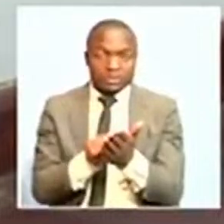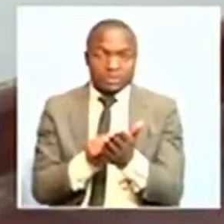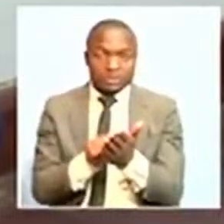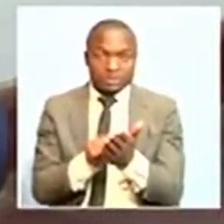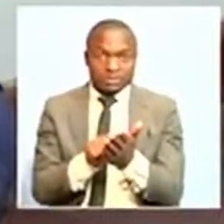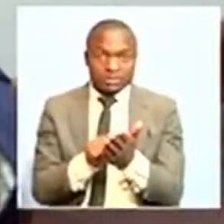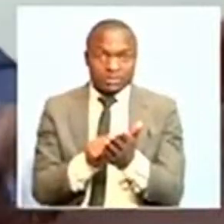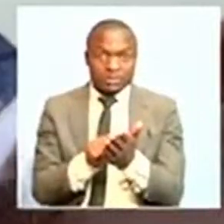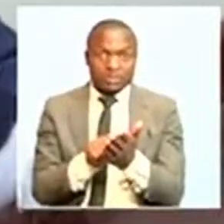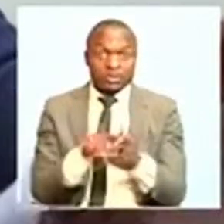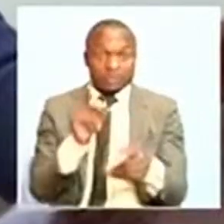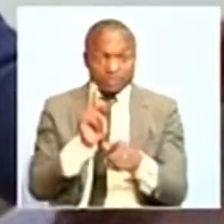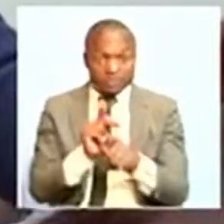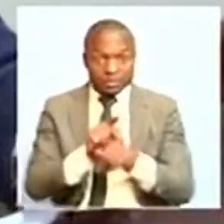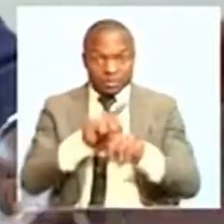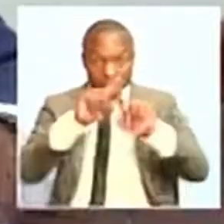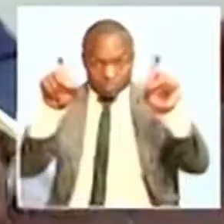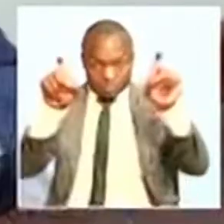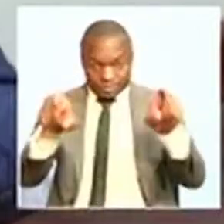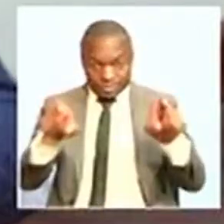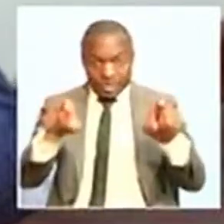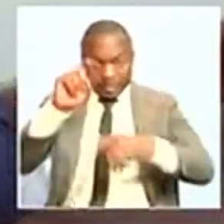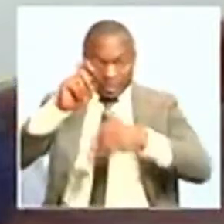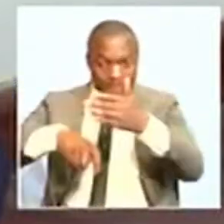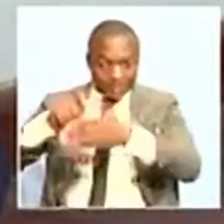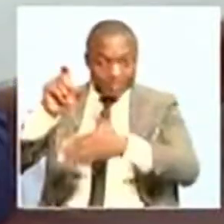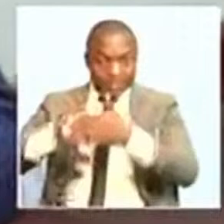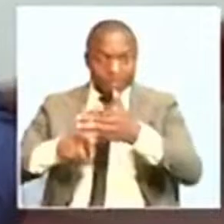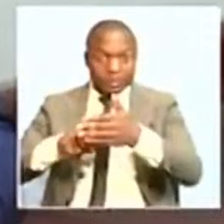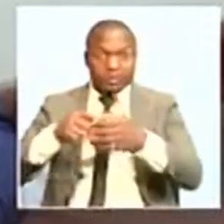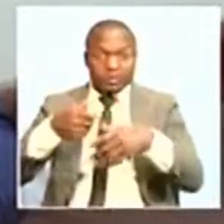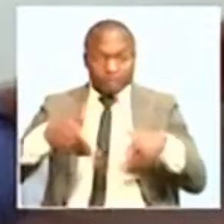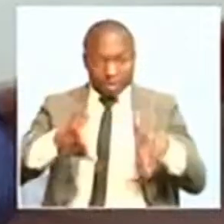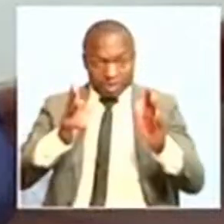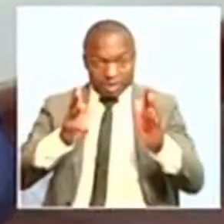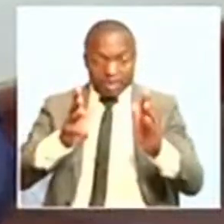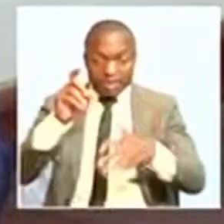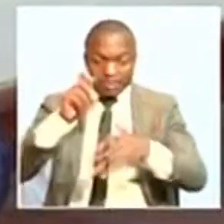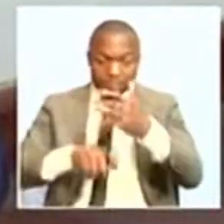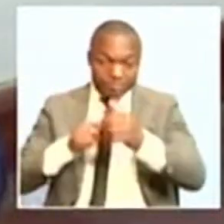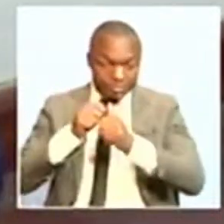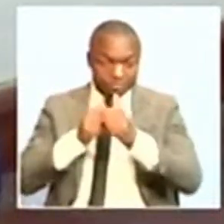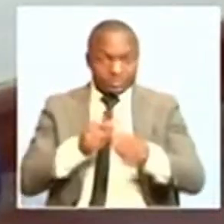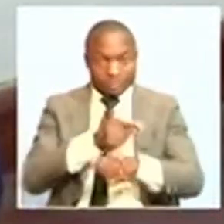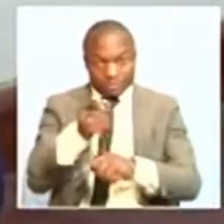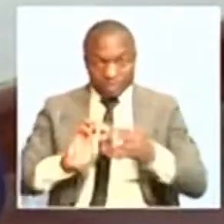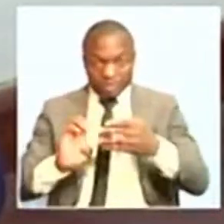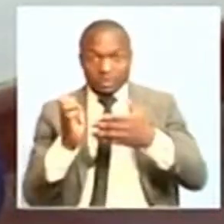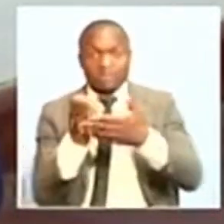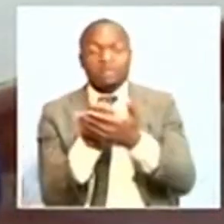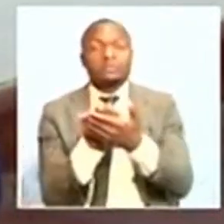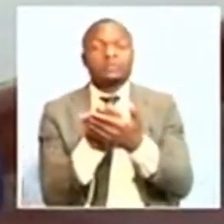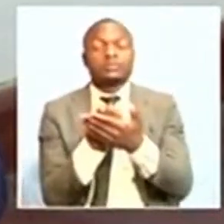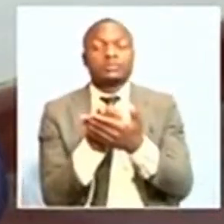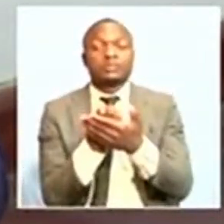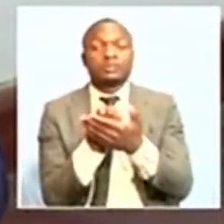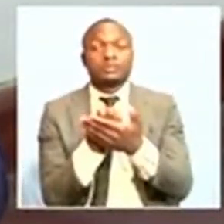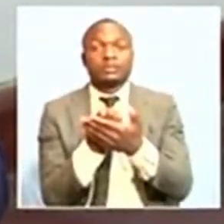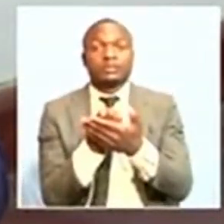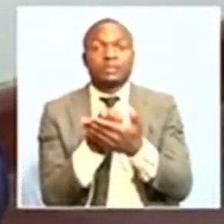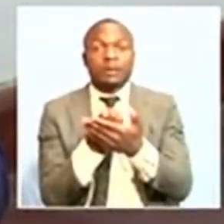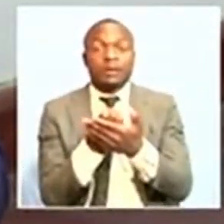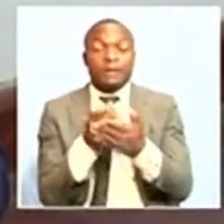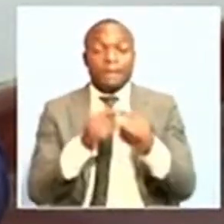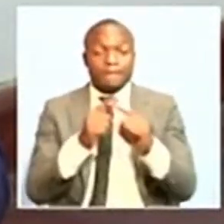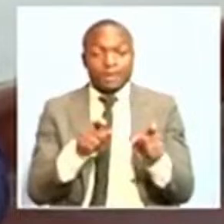clearance certificate. So this is intended to enhance tax compliance by those engaged in and remittances,